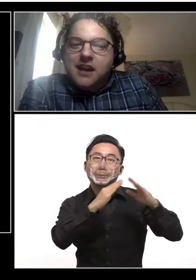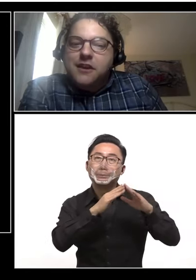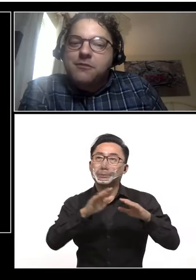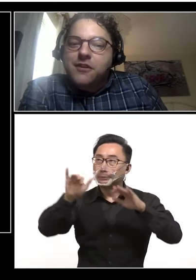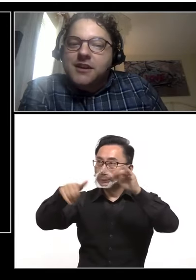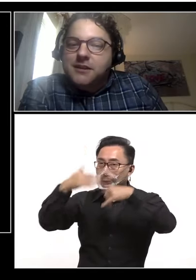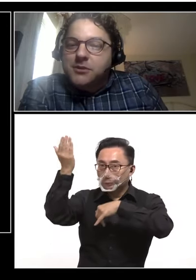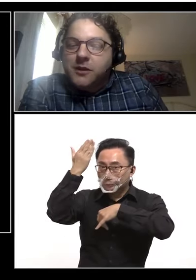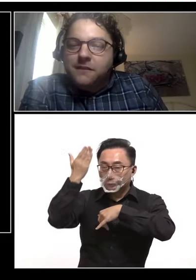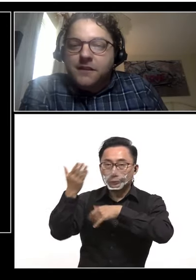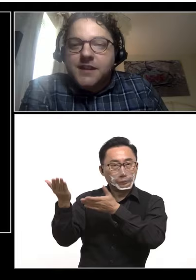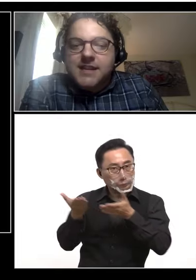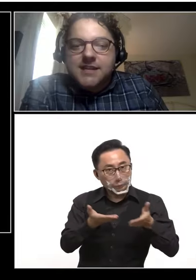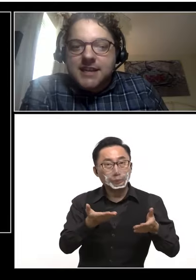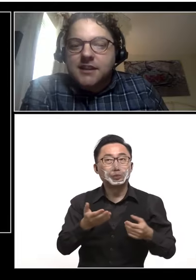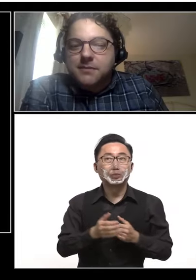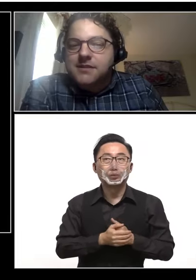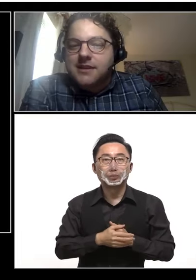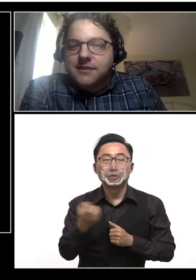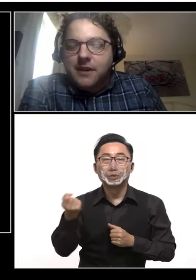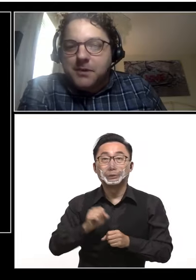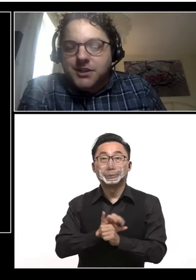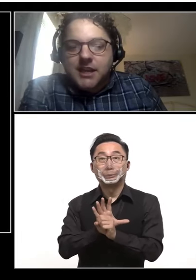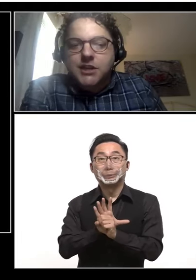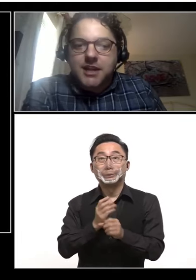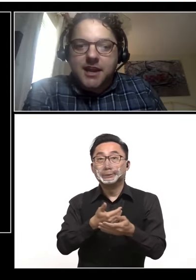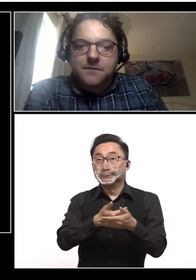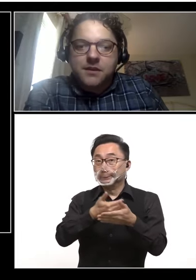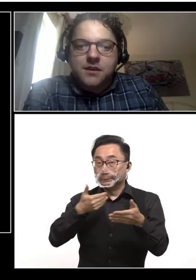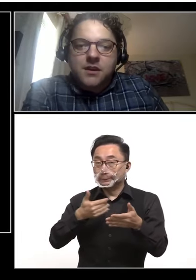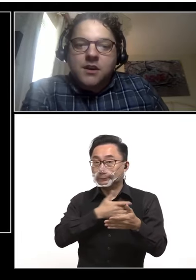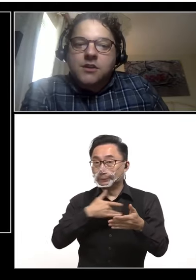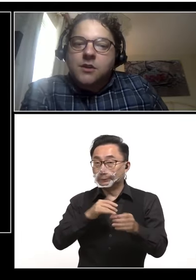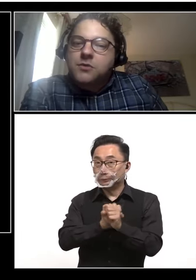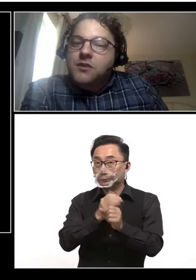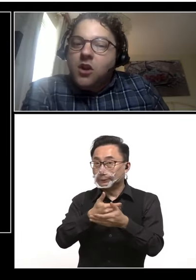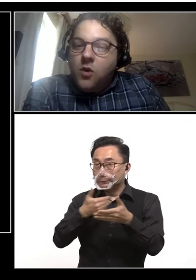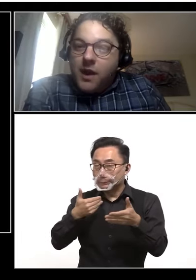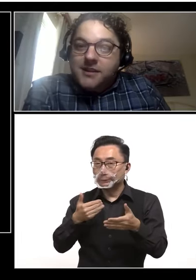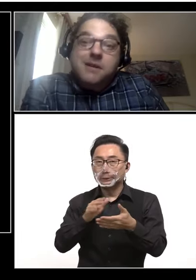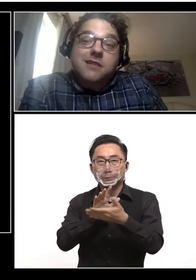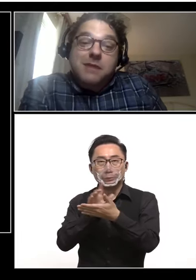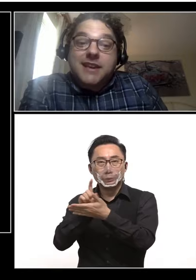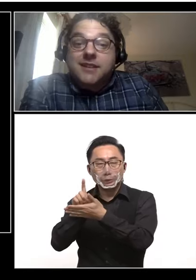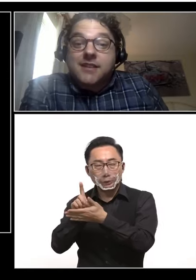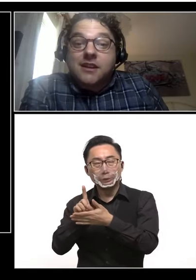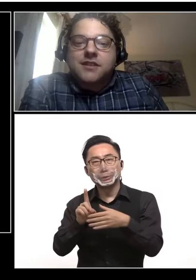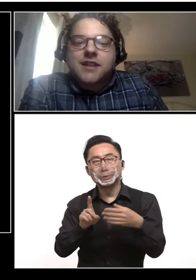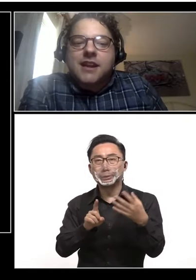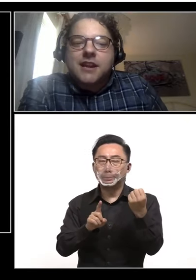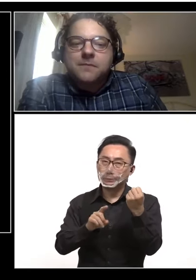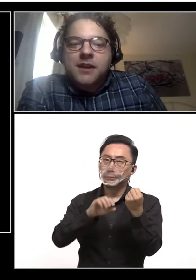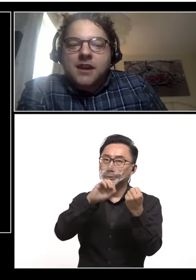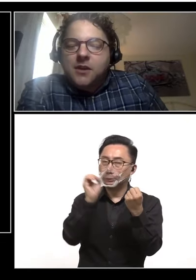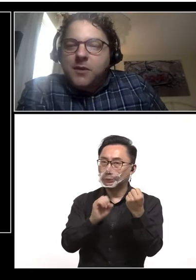the cafe provided between 50 and 60% of our budget each year. So it was going a long way to making us